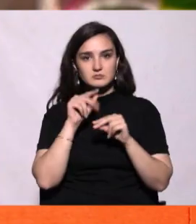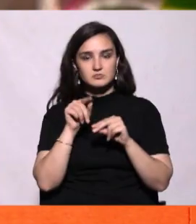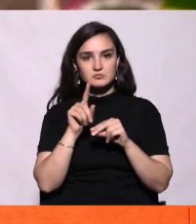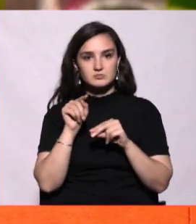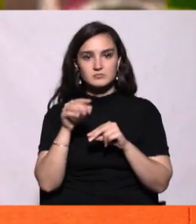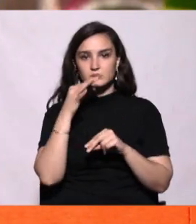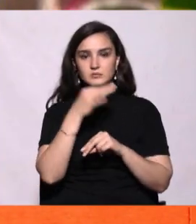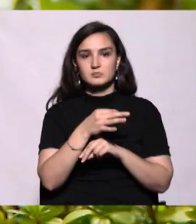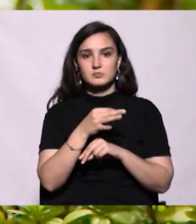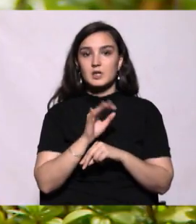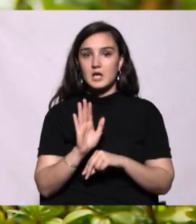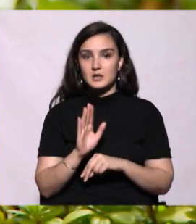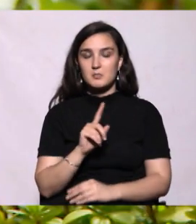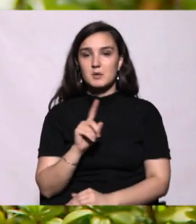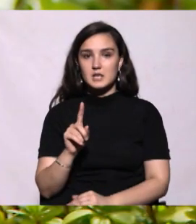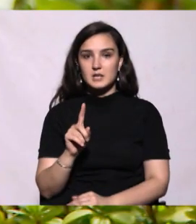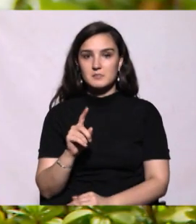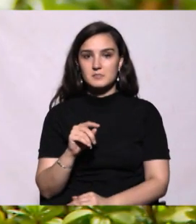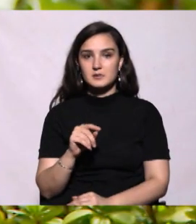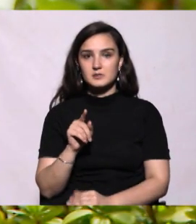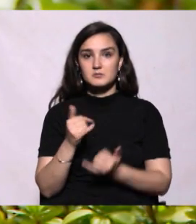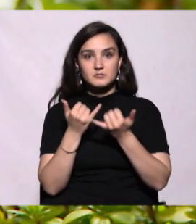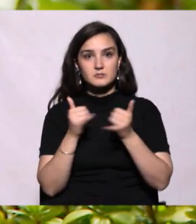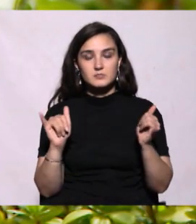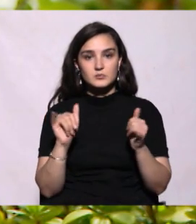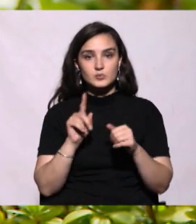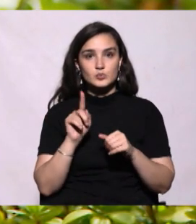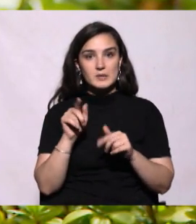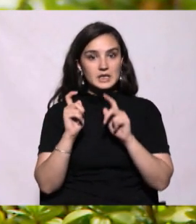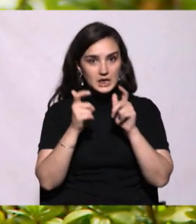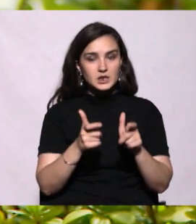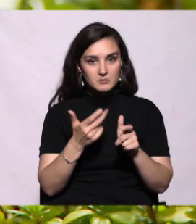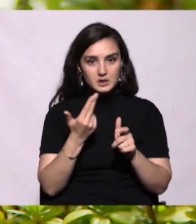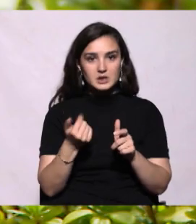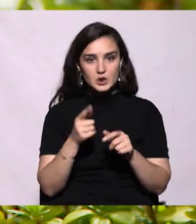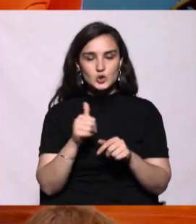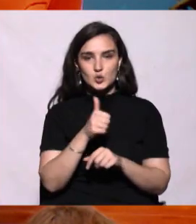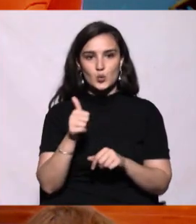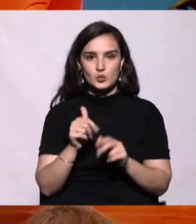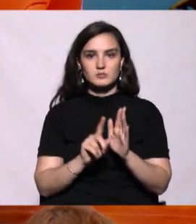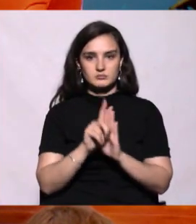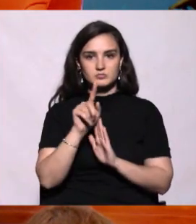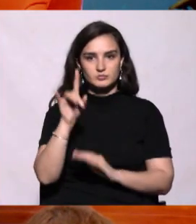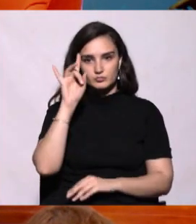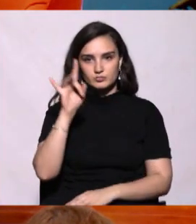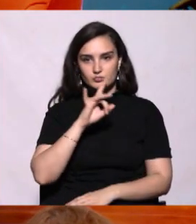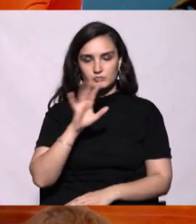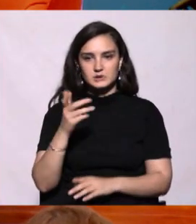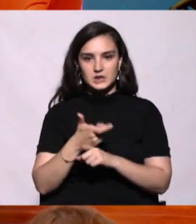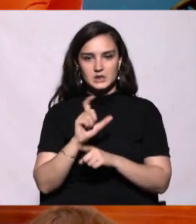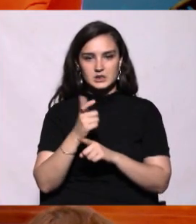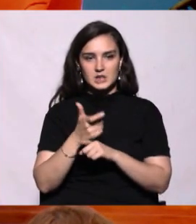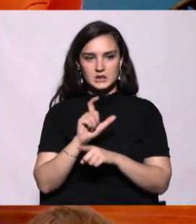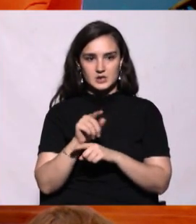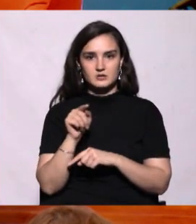would say no. But to his surprise, the company agreed. So that's how he became one of the most